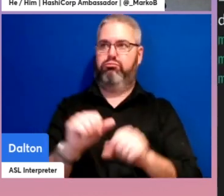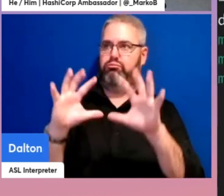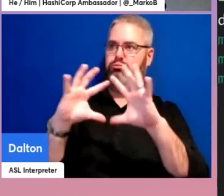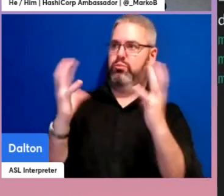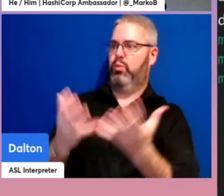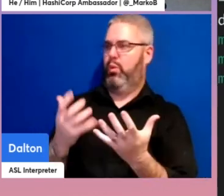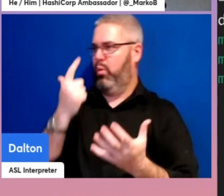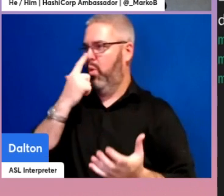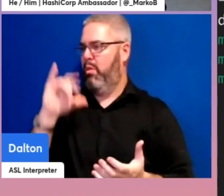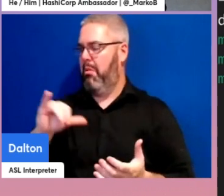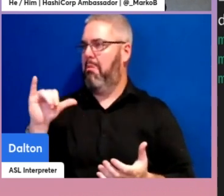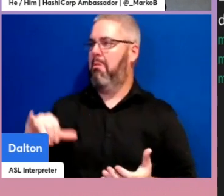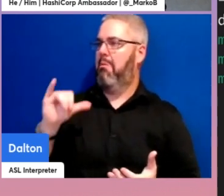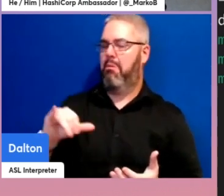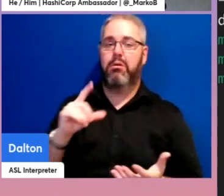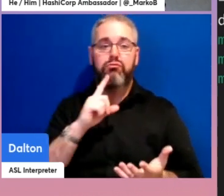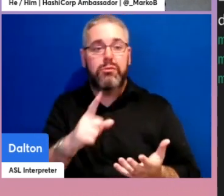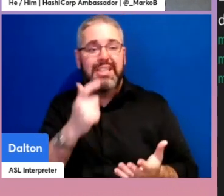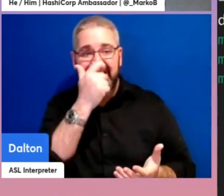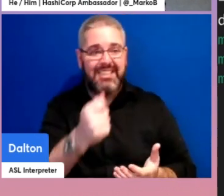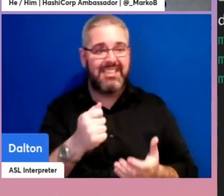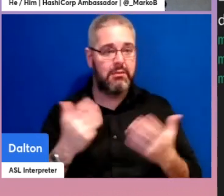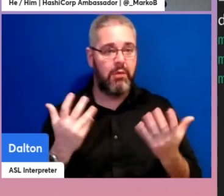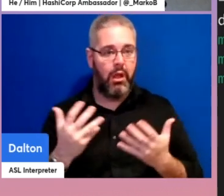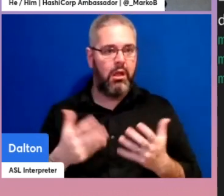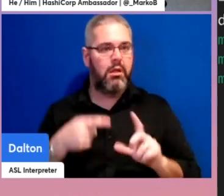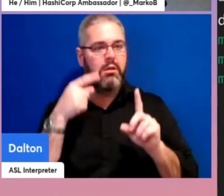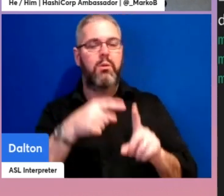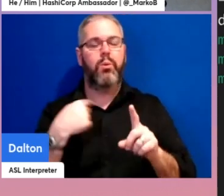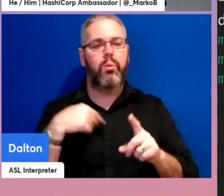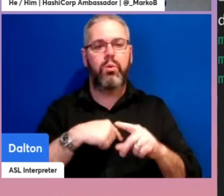the interesting bit here is, if we look at the